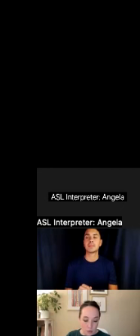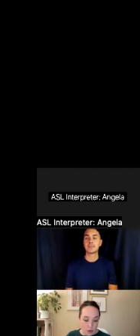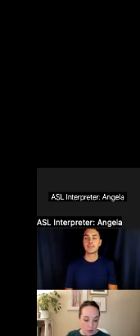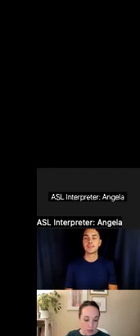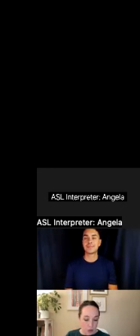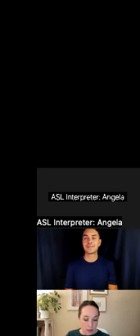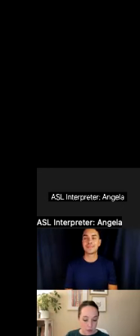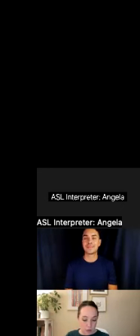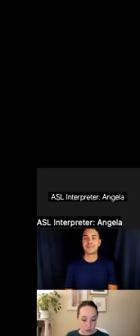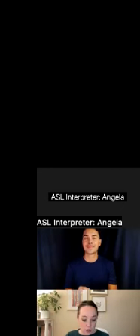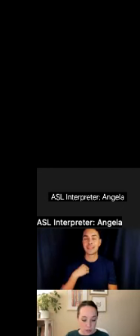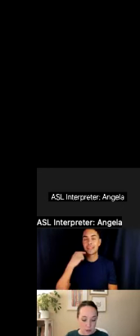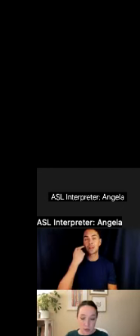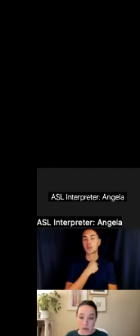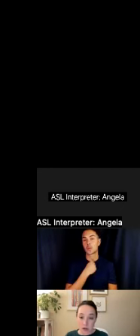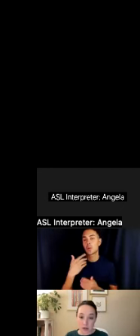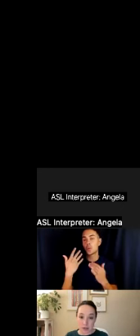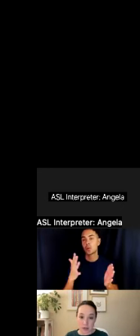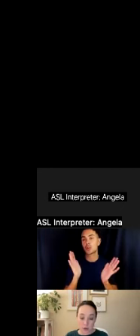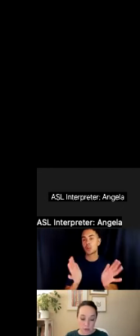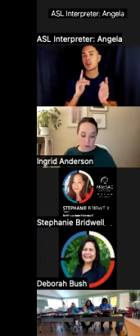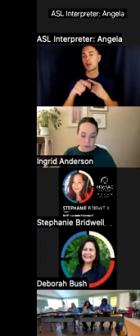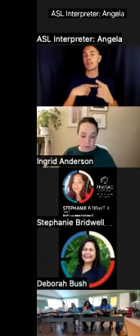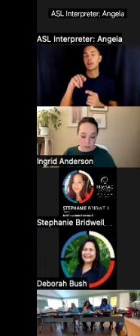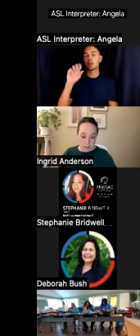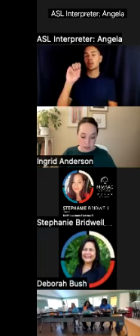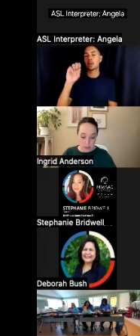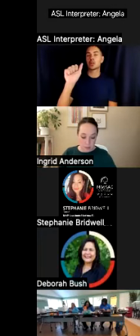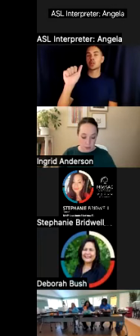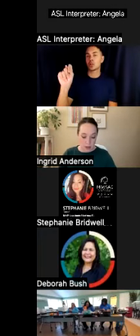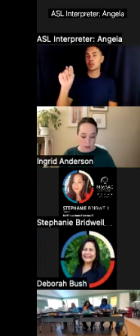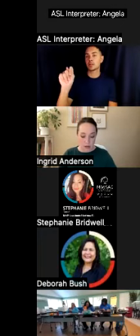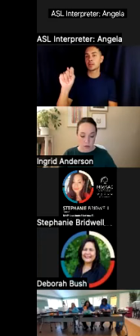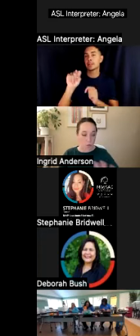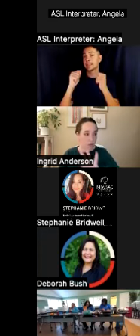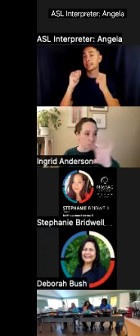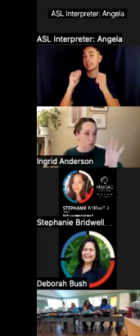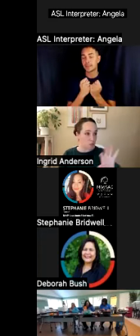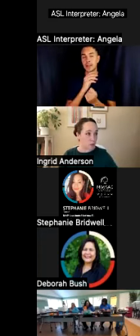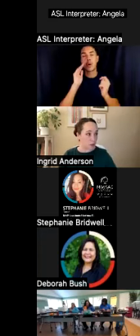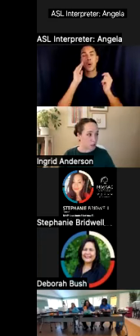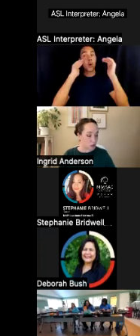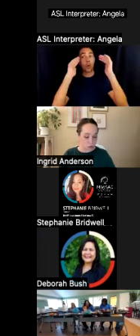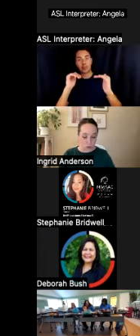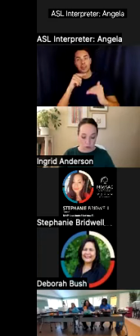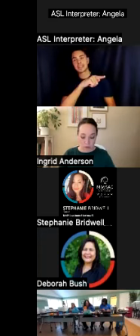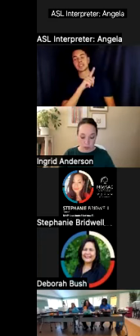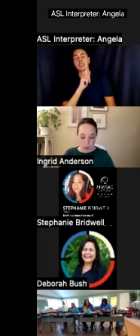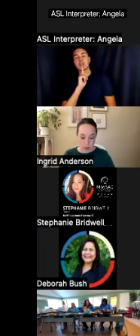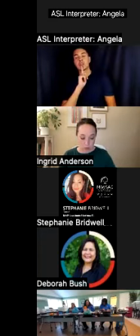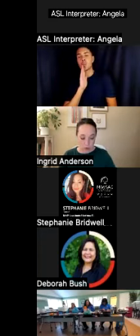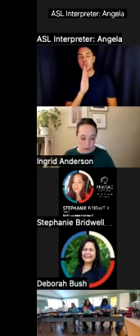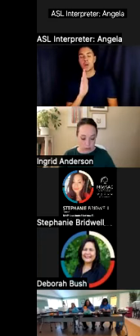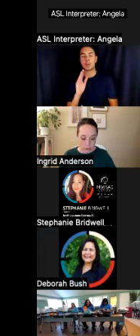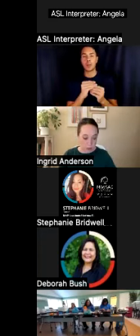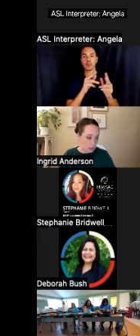I think you may have already talked about the SART, that sexual assault response team. And so hopefully this just will plug into your information